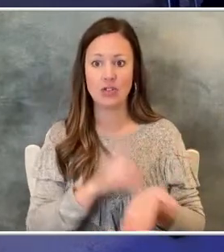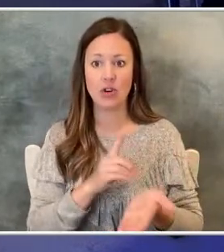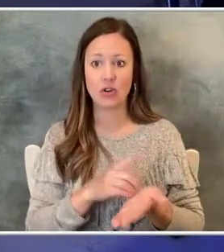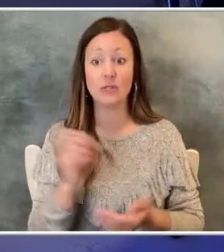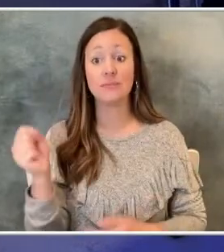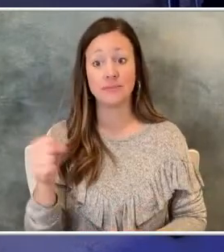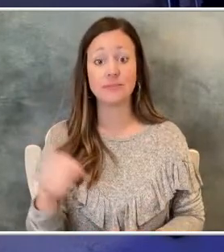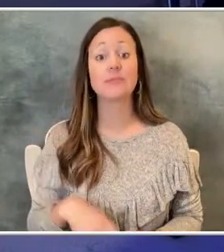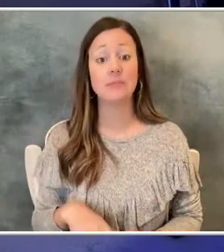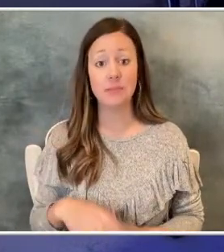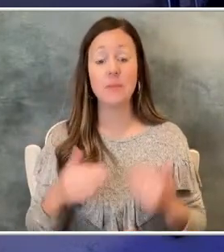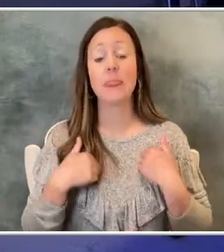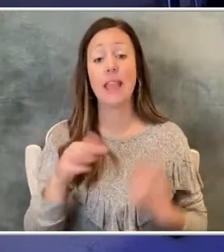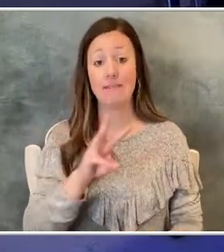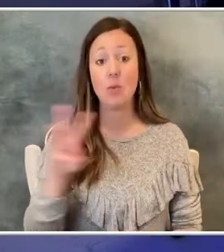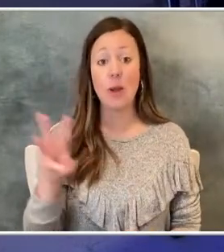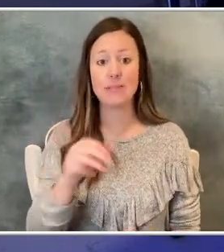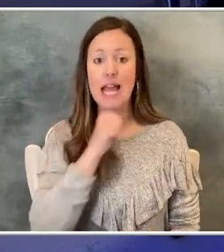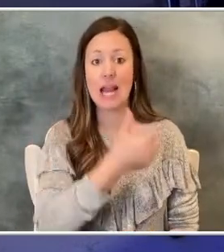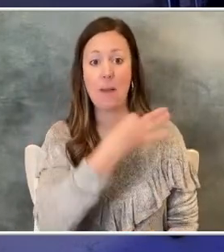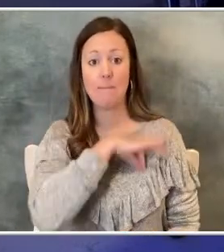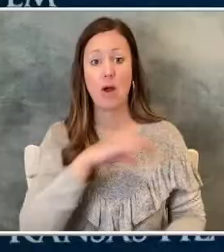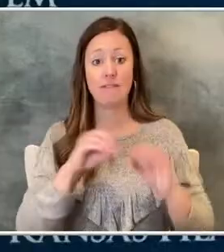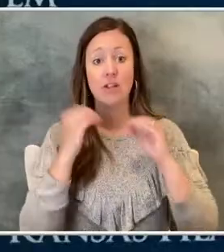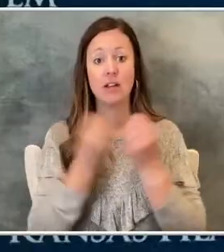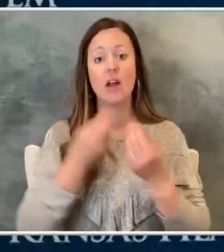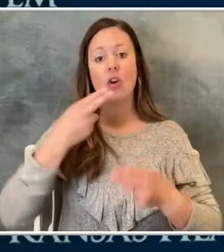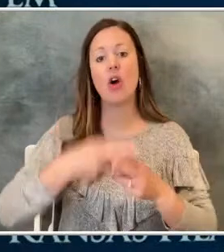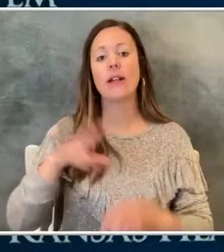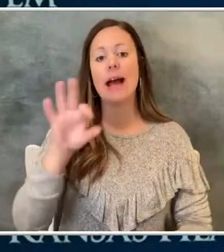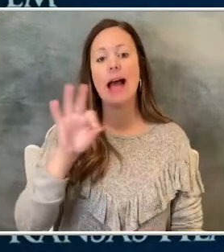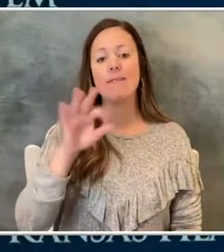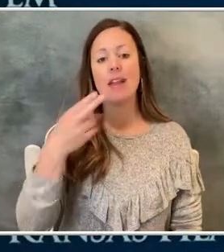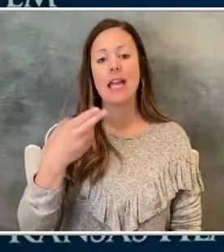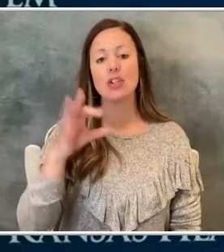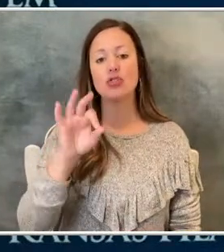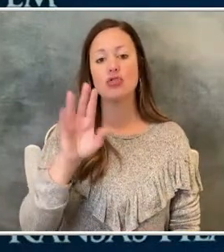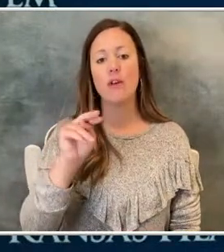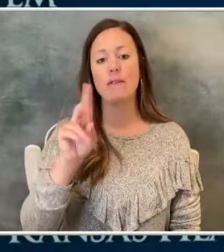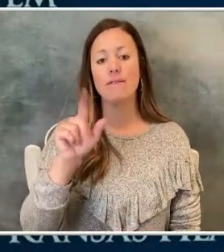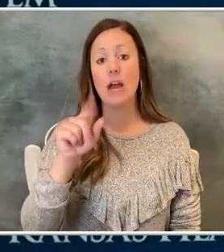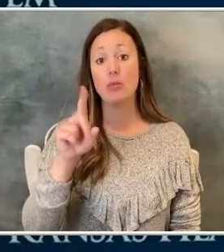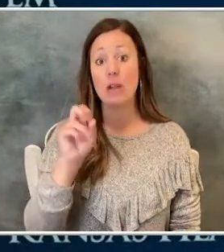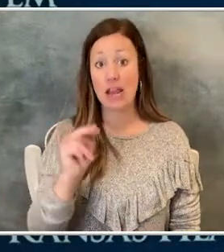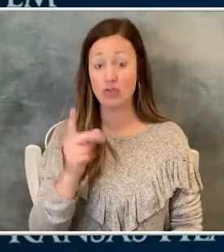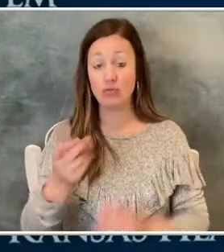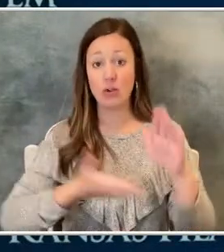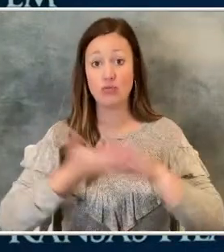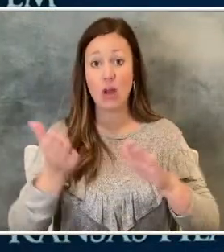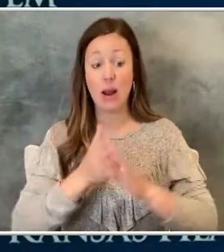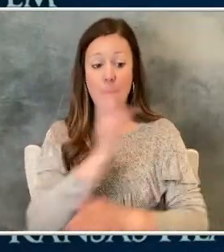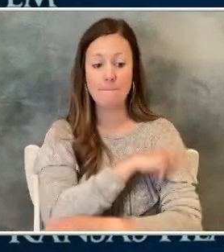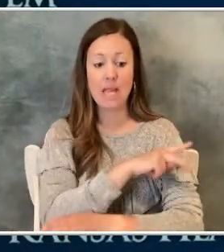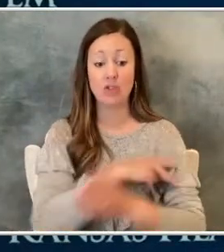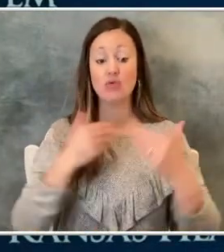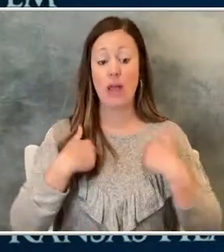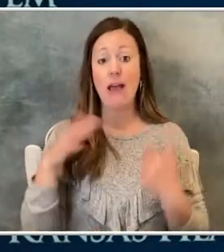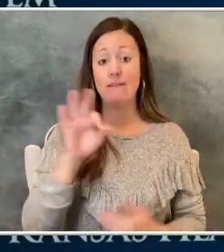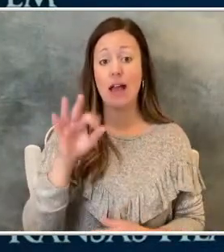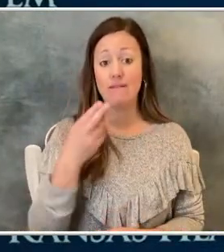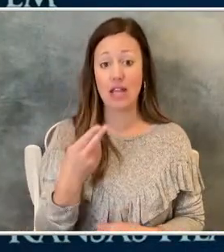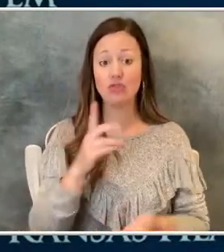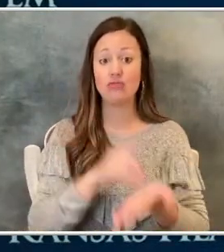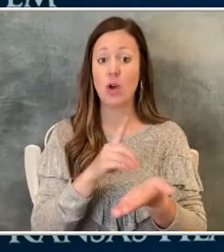website of a not-for-profit organization called the FH Foundation. And they're run by patients with FH and physicians like us. I'm on their